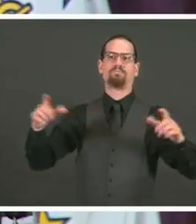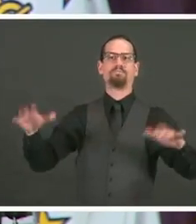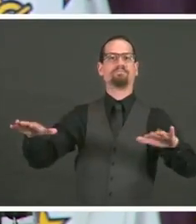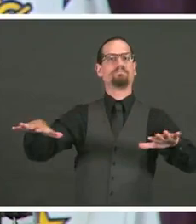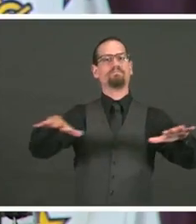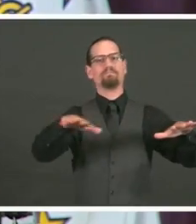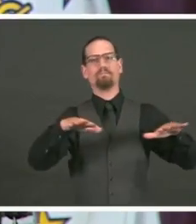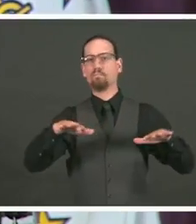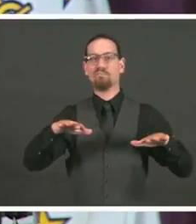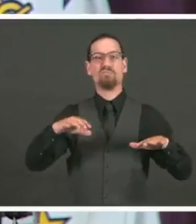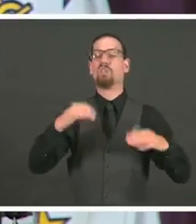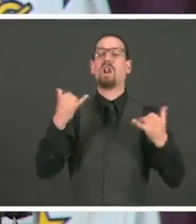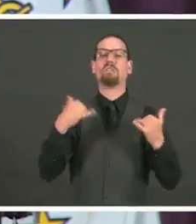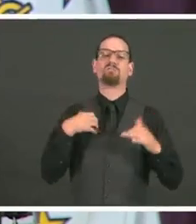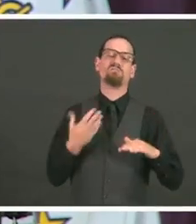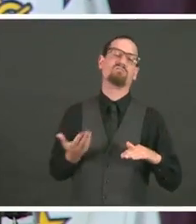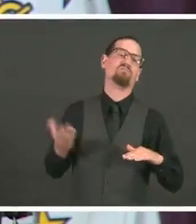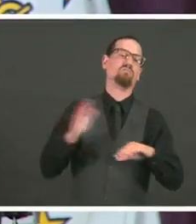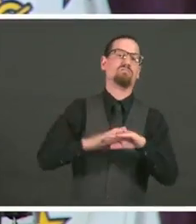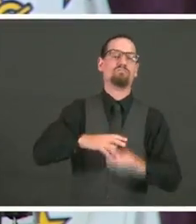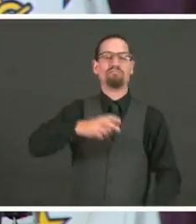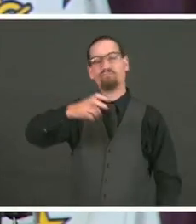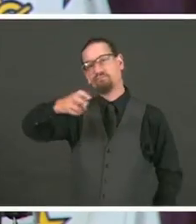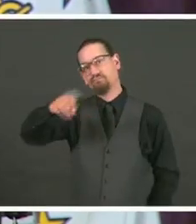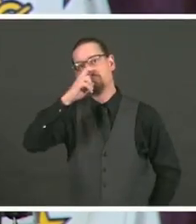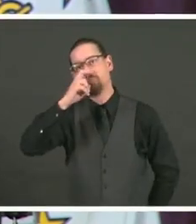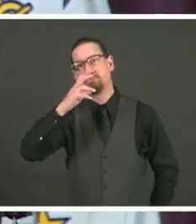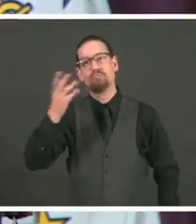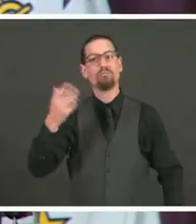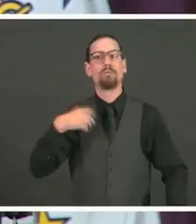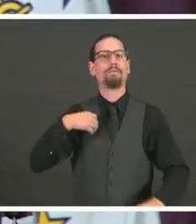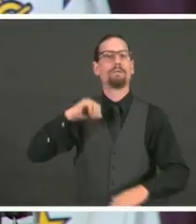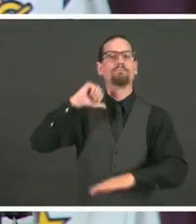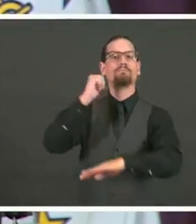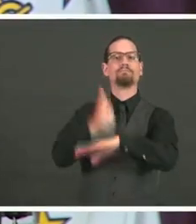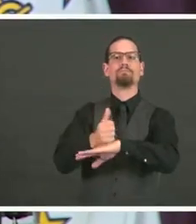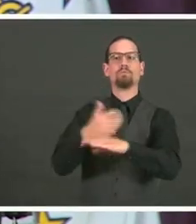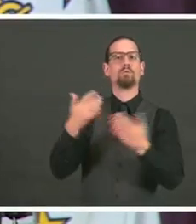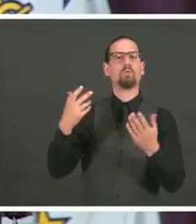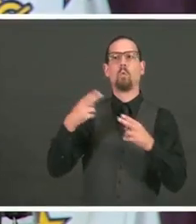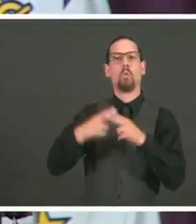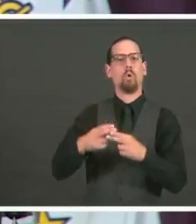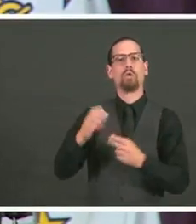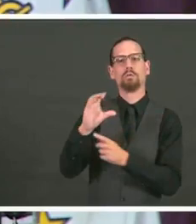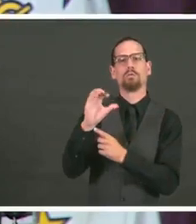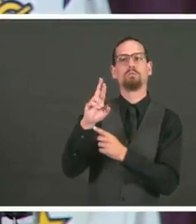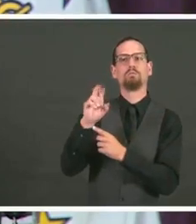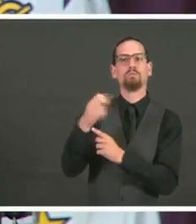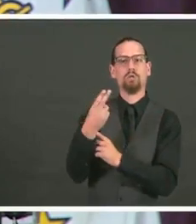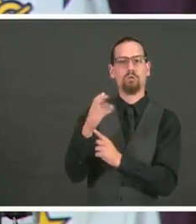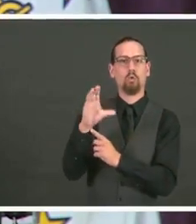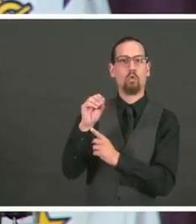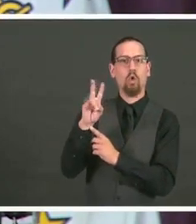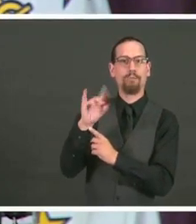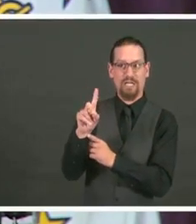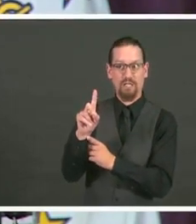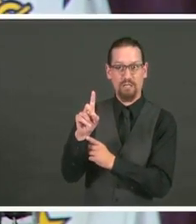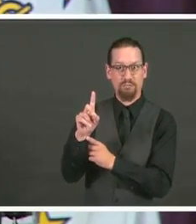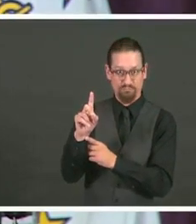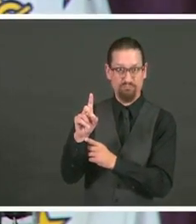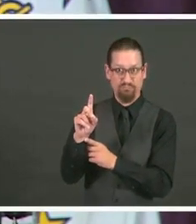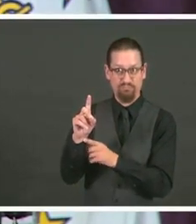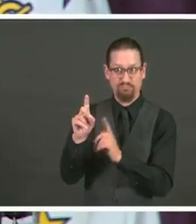are setting up a new Crush COVID unit within the Rhode Island State Police to crack down on social gatherings.